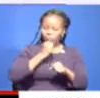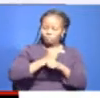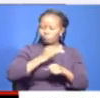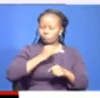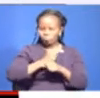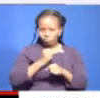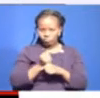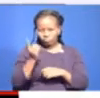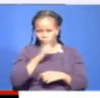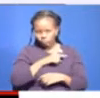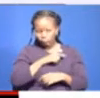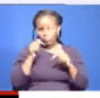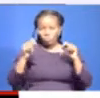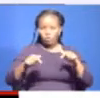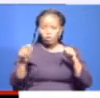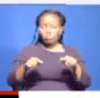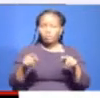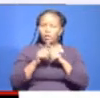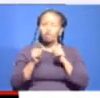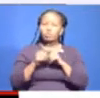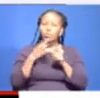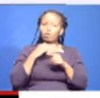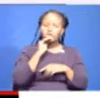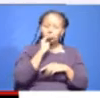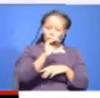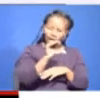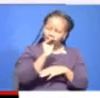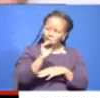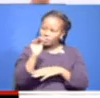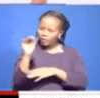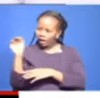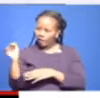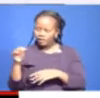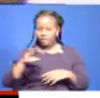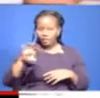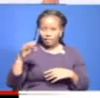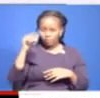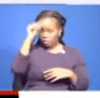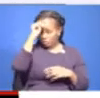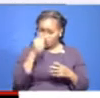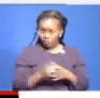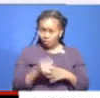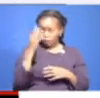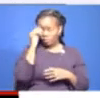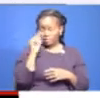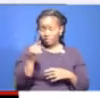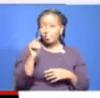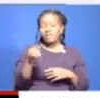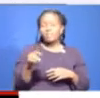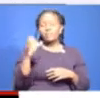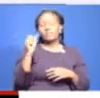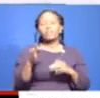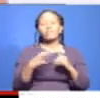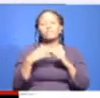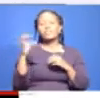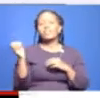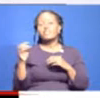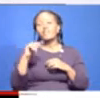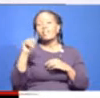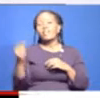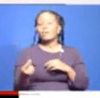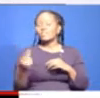Today, we are here to also ask the county governments, because this land, the 580,000 square kilometers, is divided into